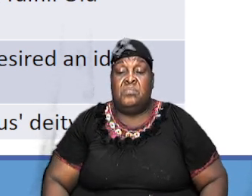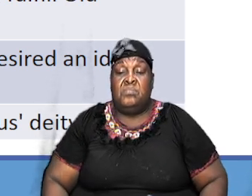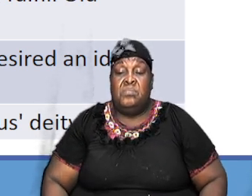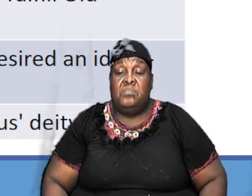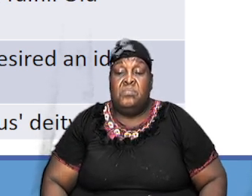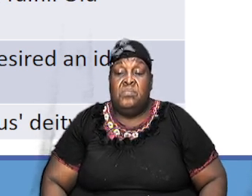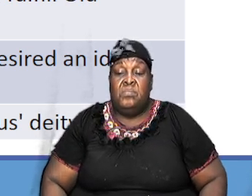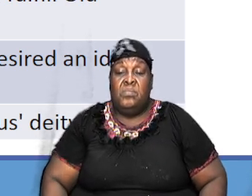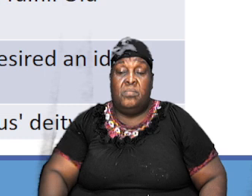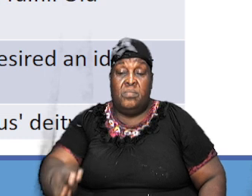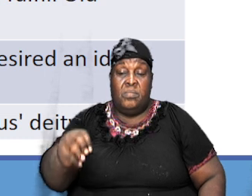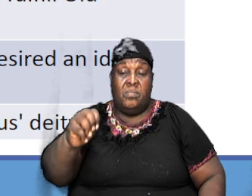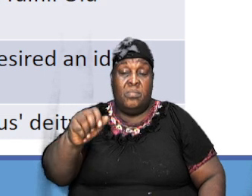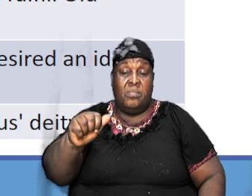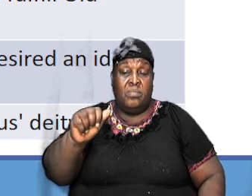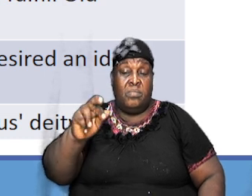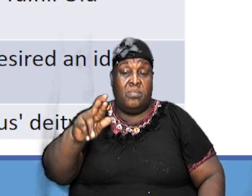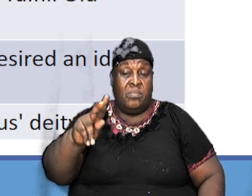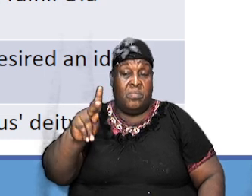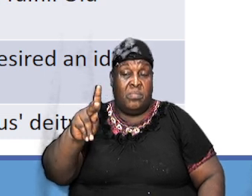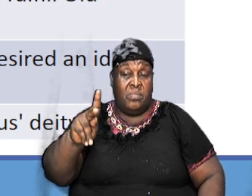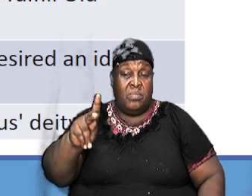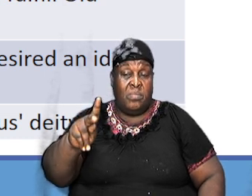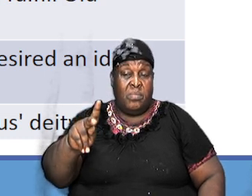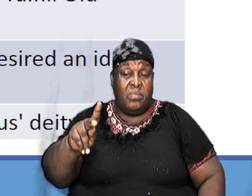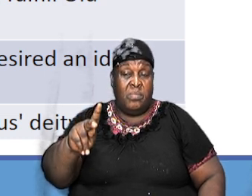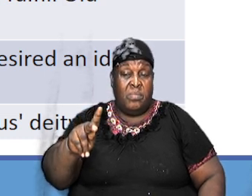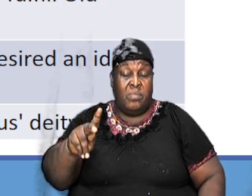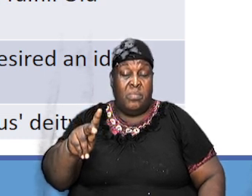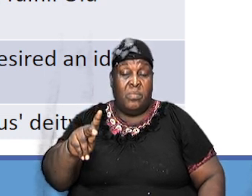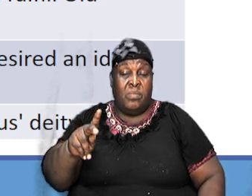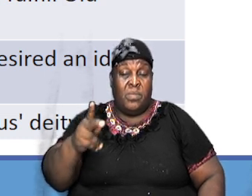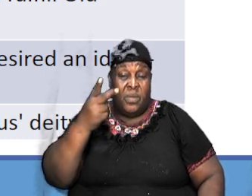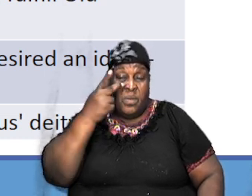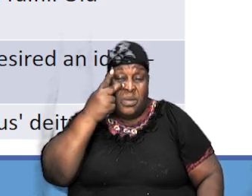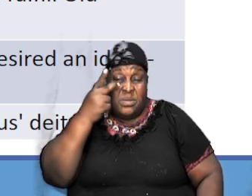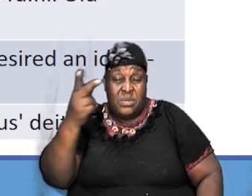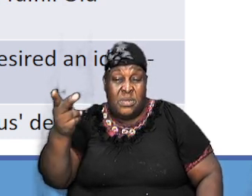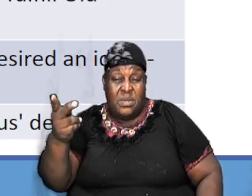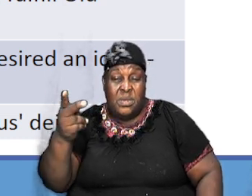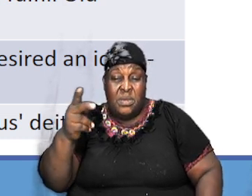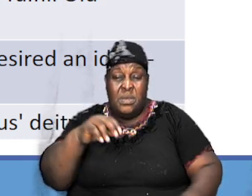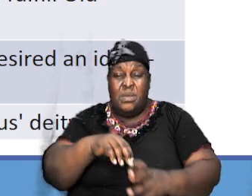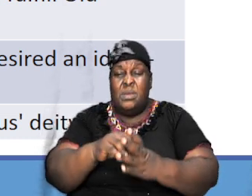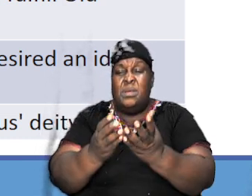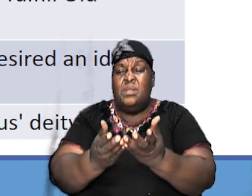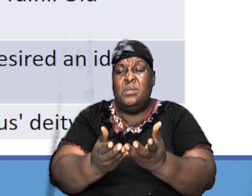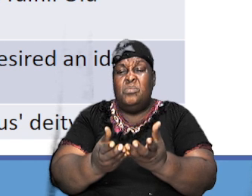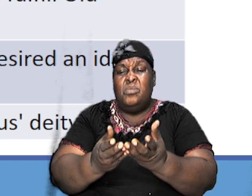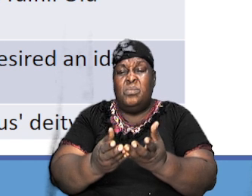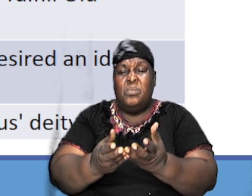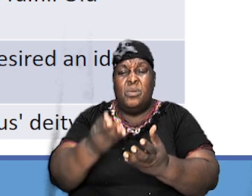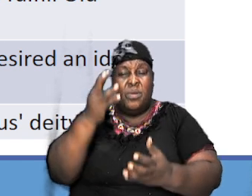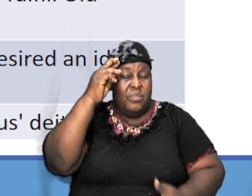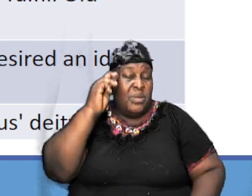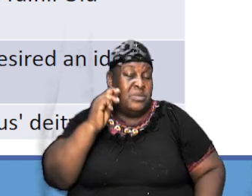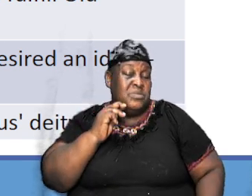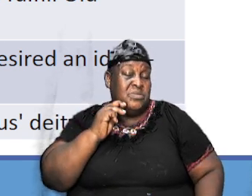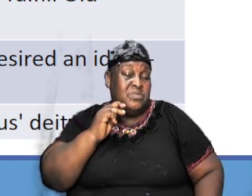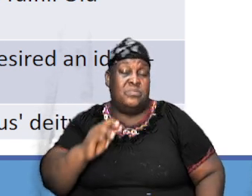audience. And you will see in the book of Mark, it is probably it is the shortest of all the